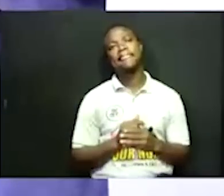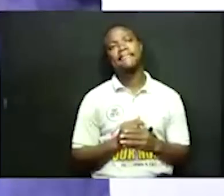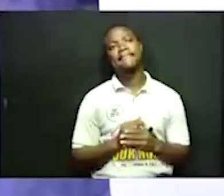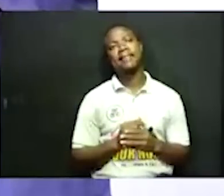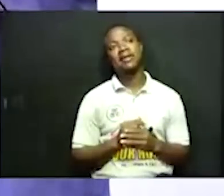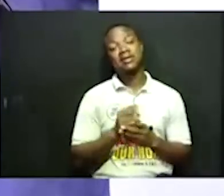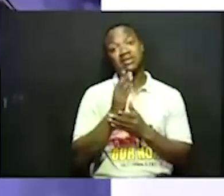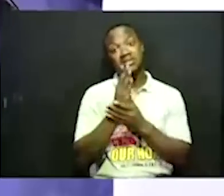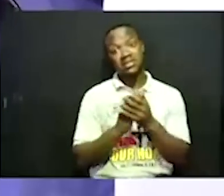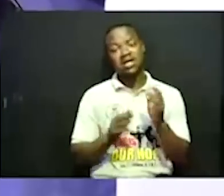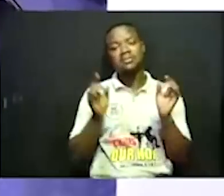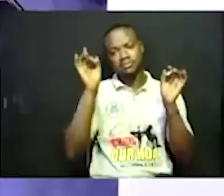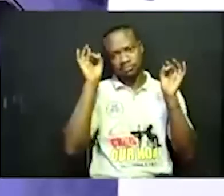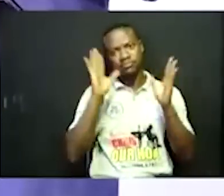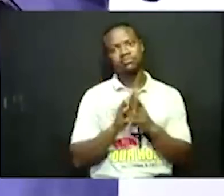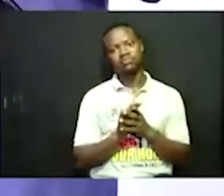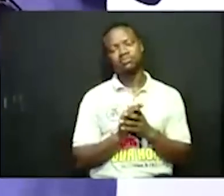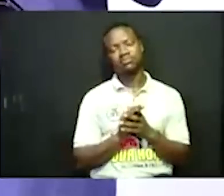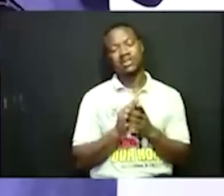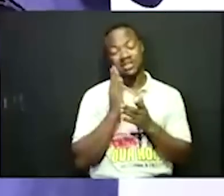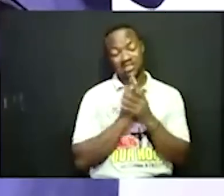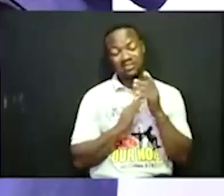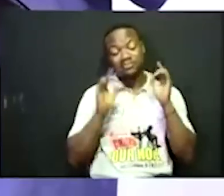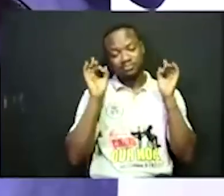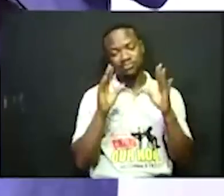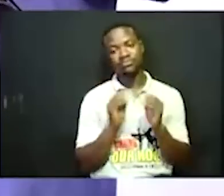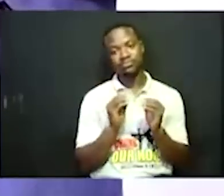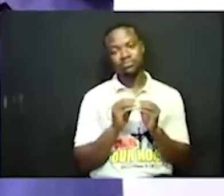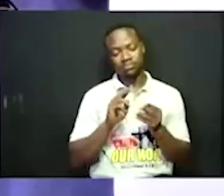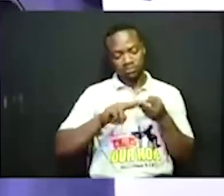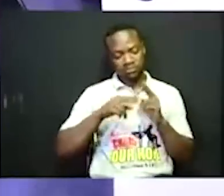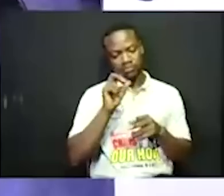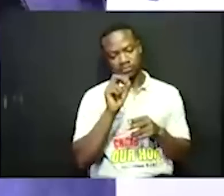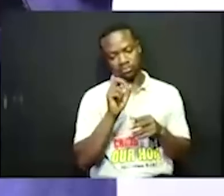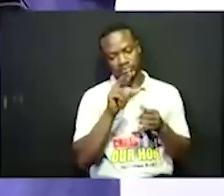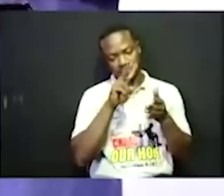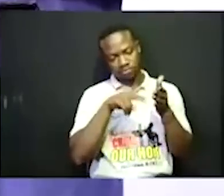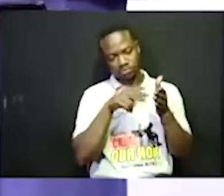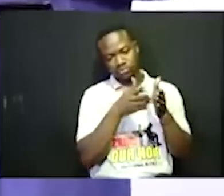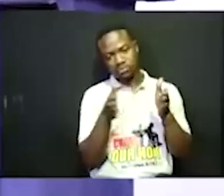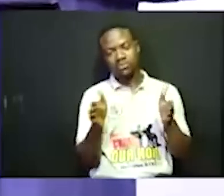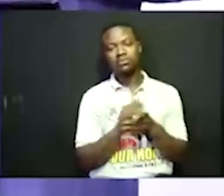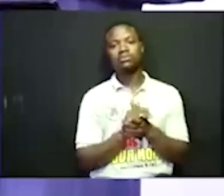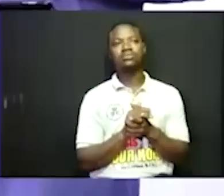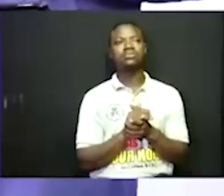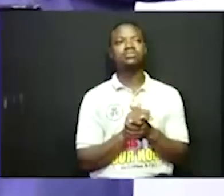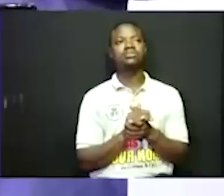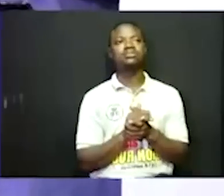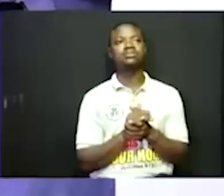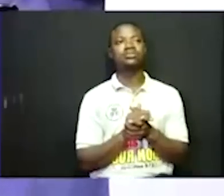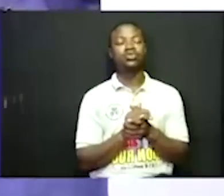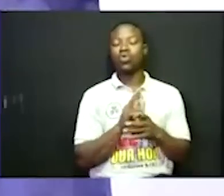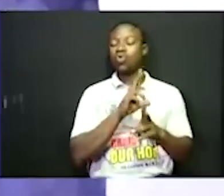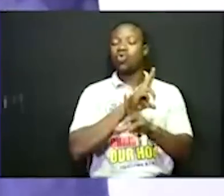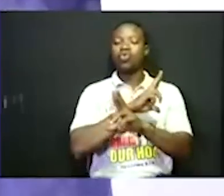Some can be very, very disturbing. Number 12. Moreover, No